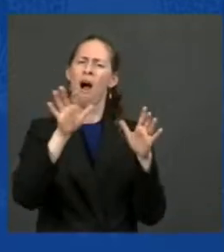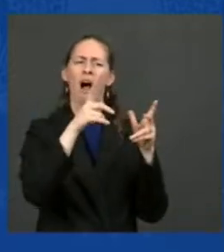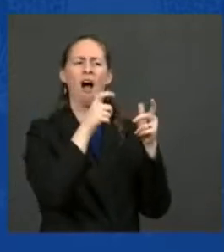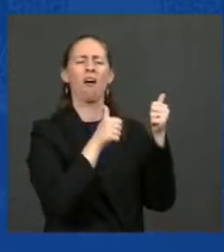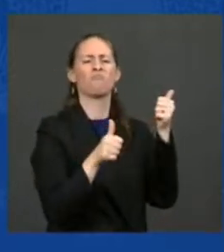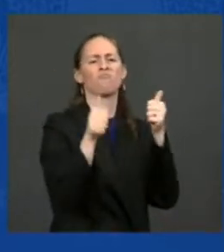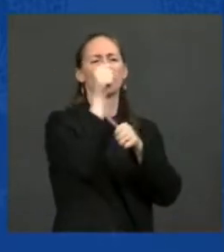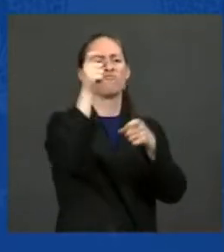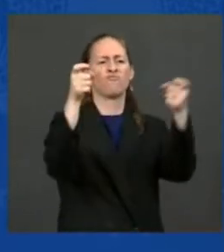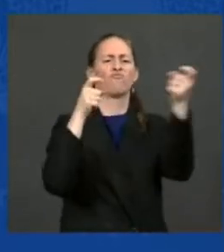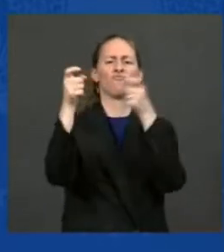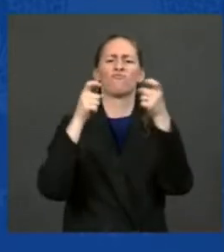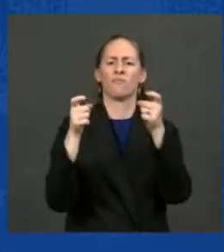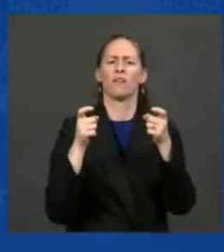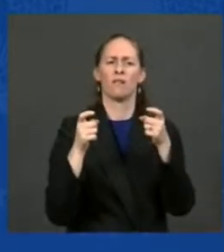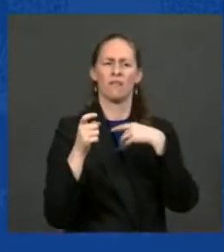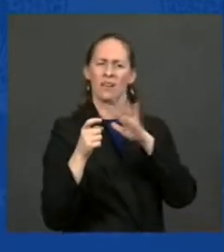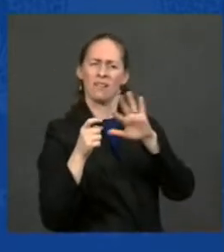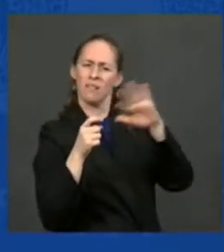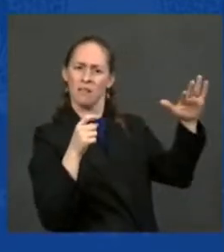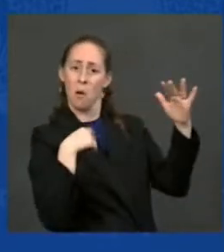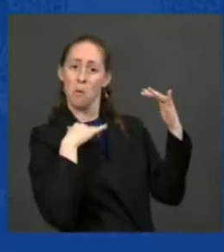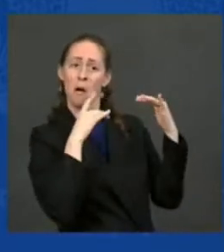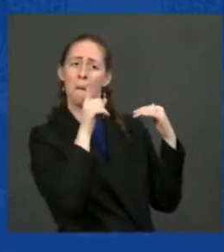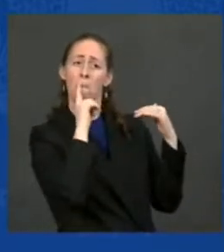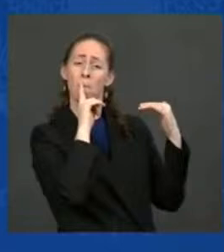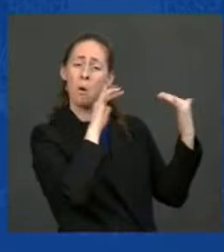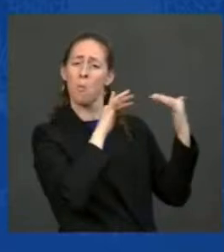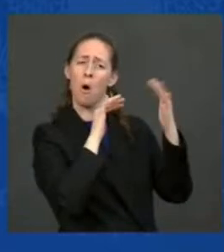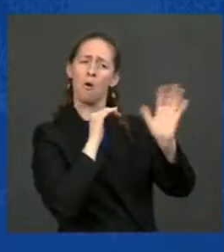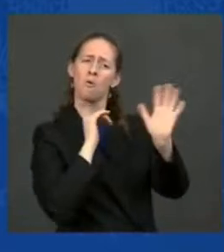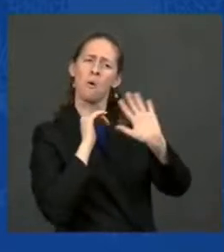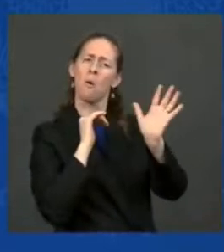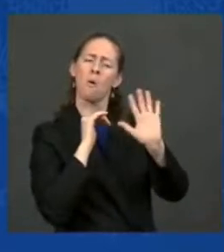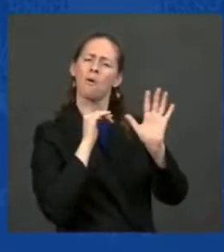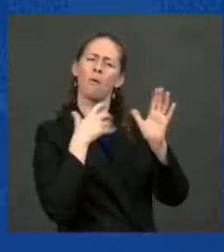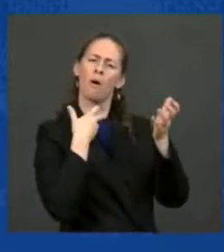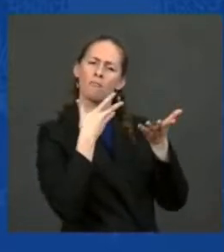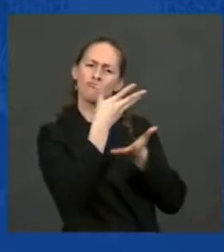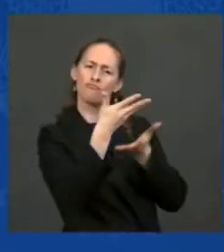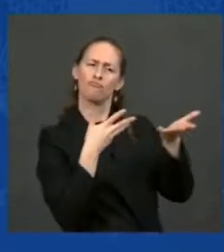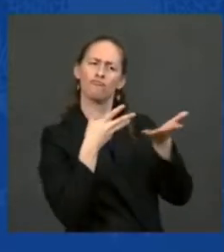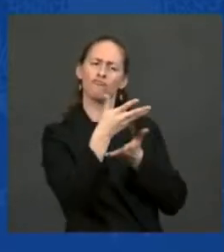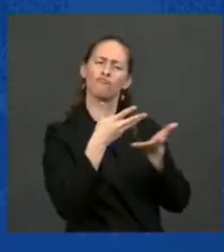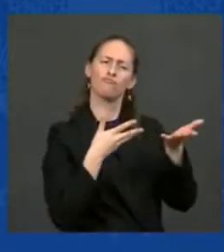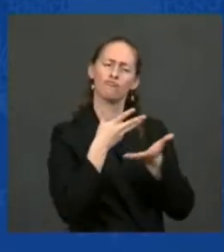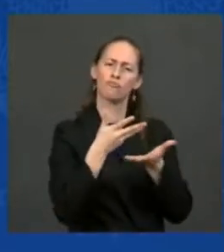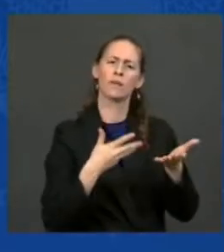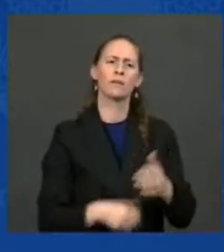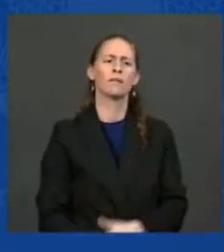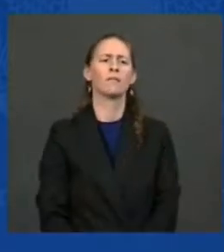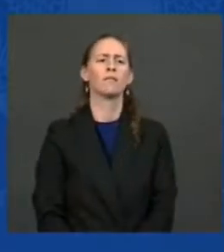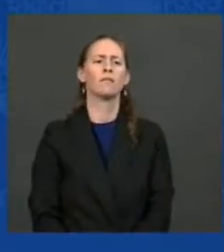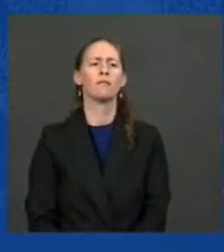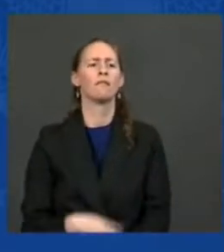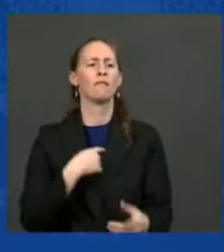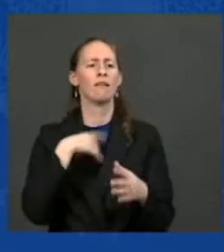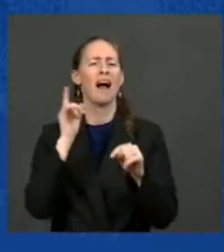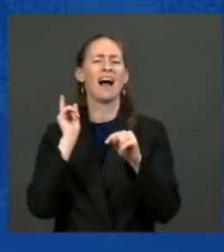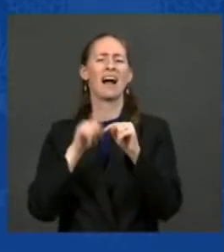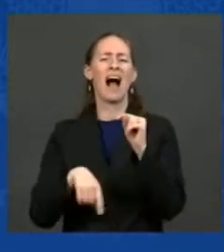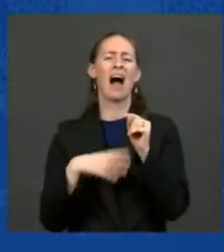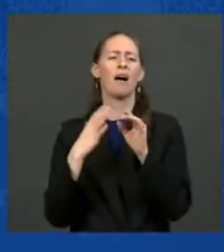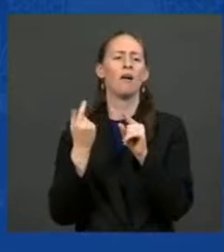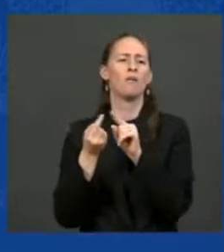Not war, but important words. We can't return to a world where might is right and